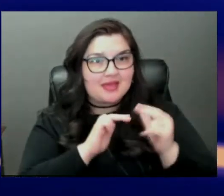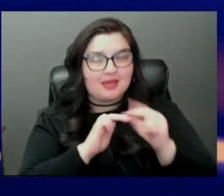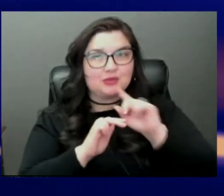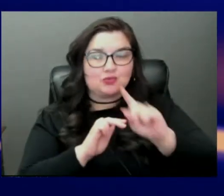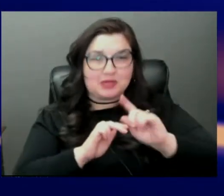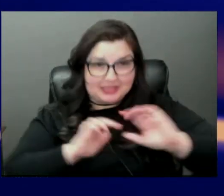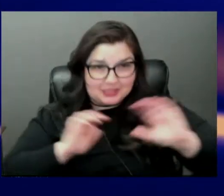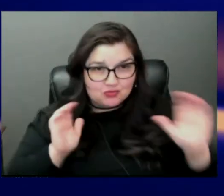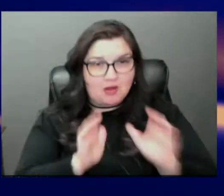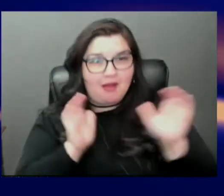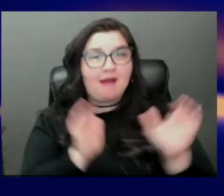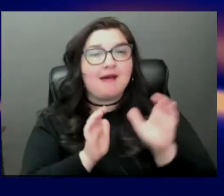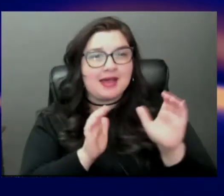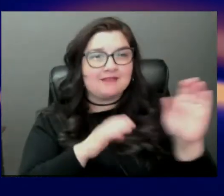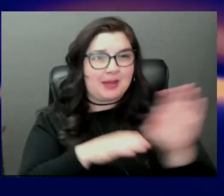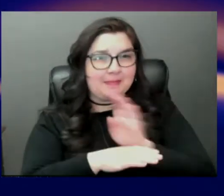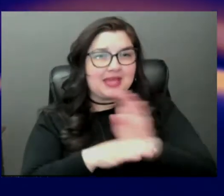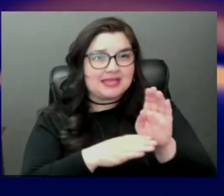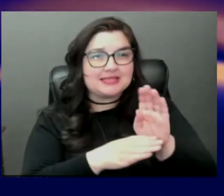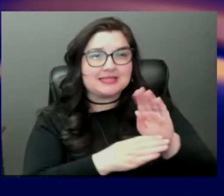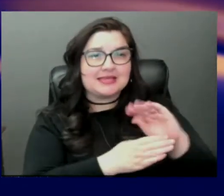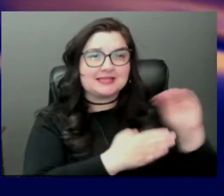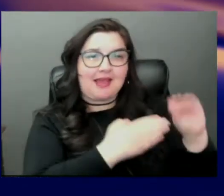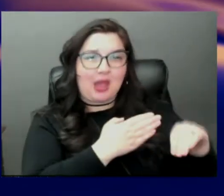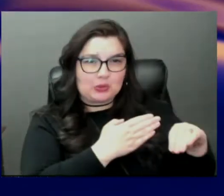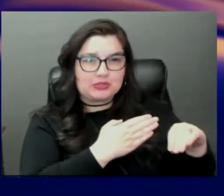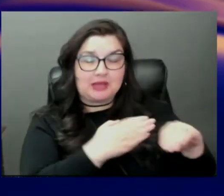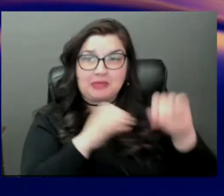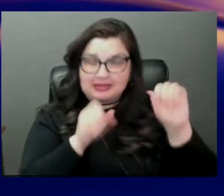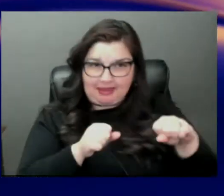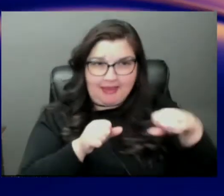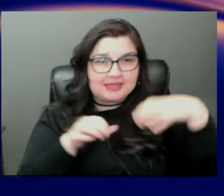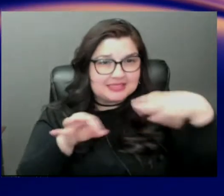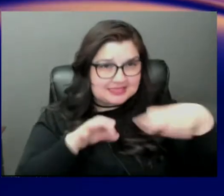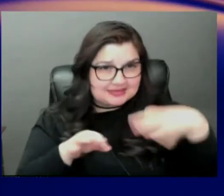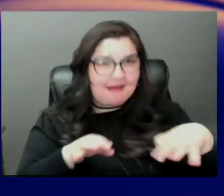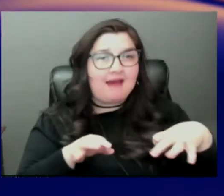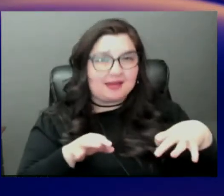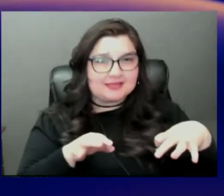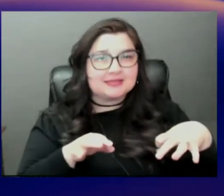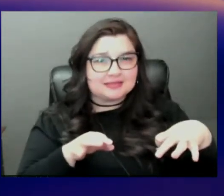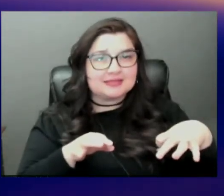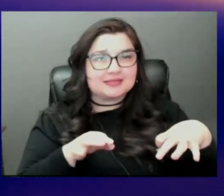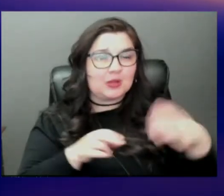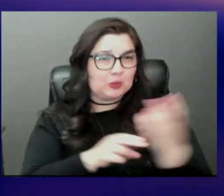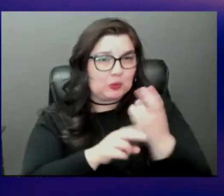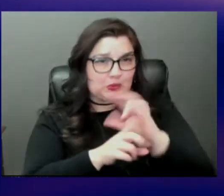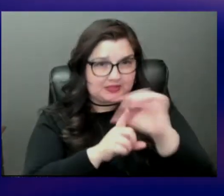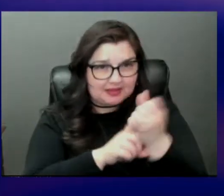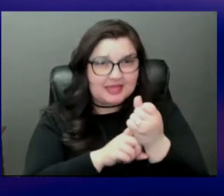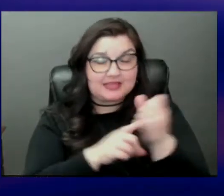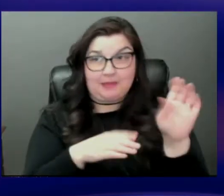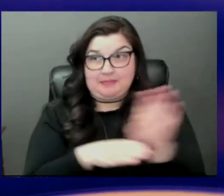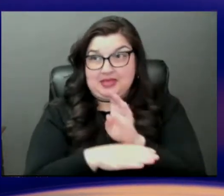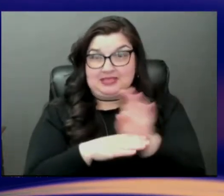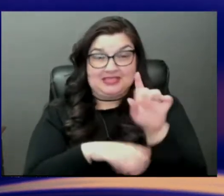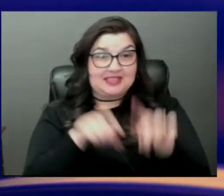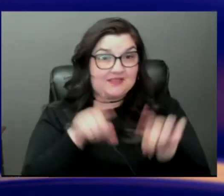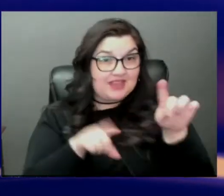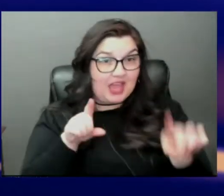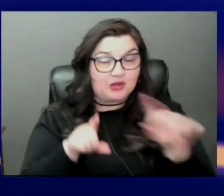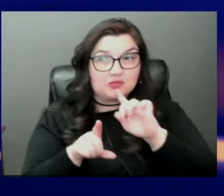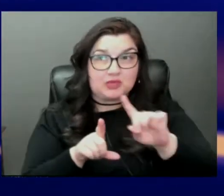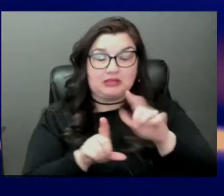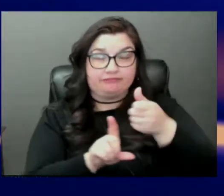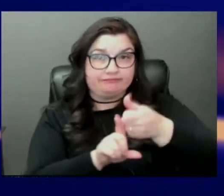outcomes. And we can get into some use cases, but those business outcomes can be almost as varied as the definitions out